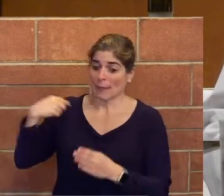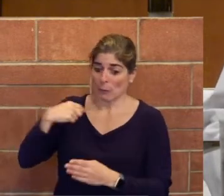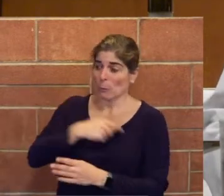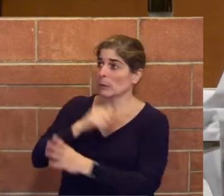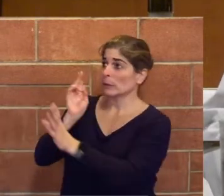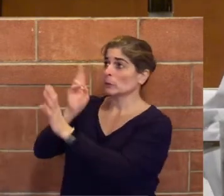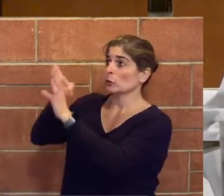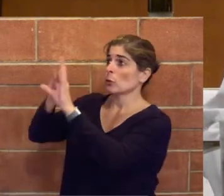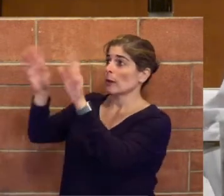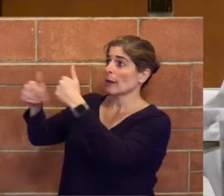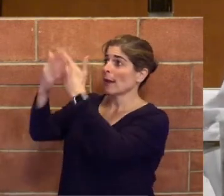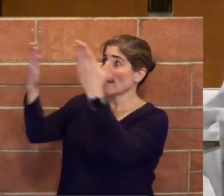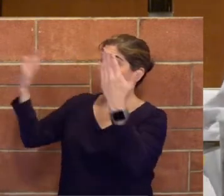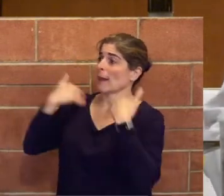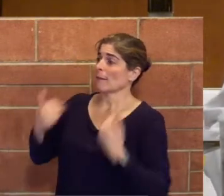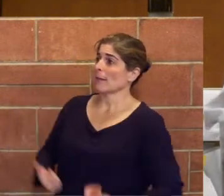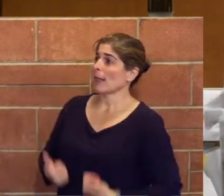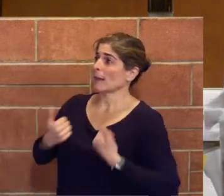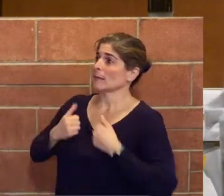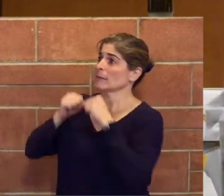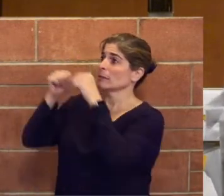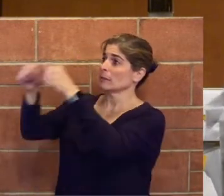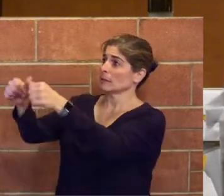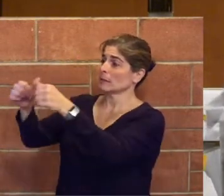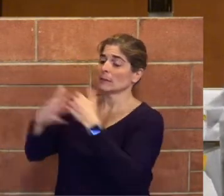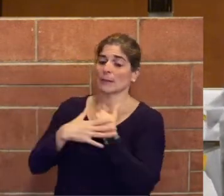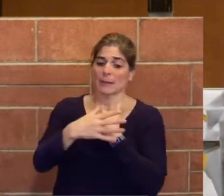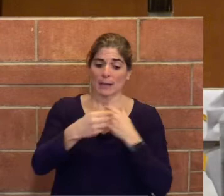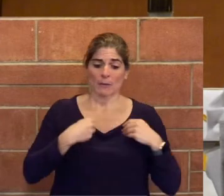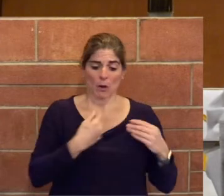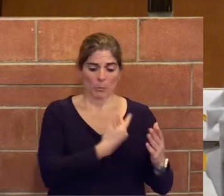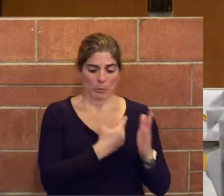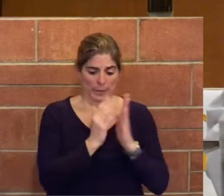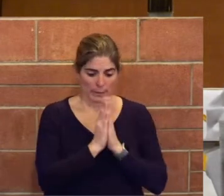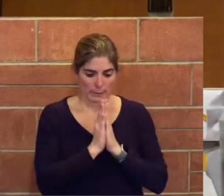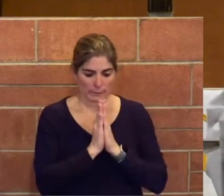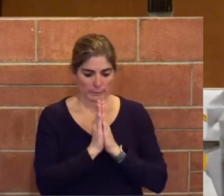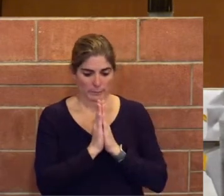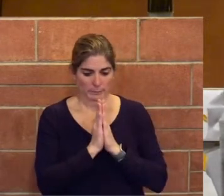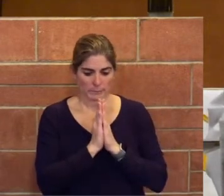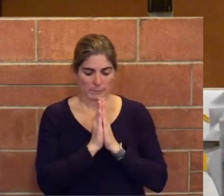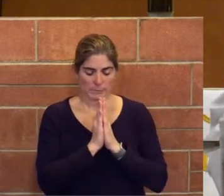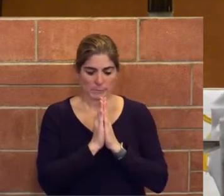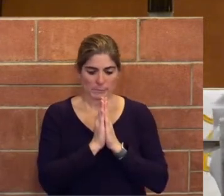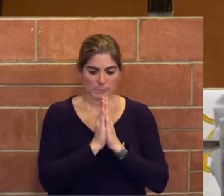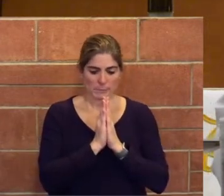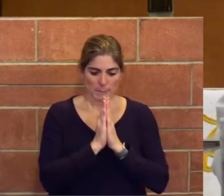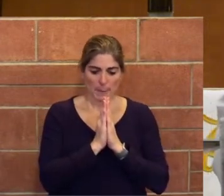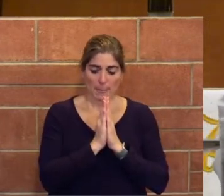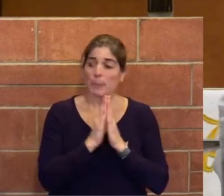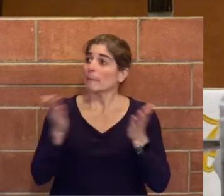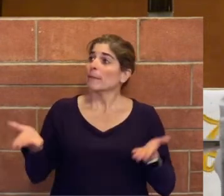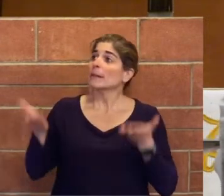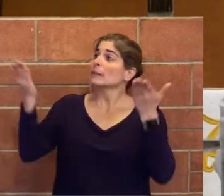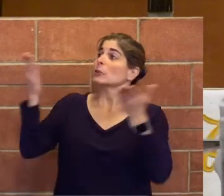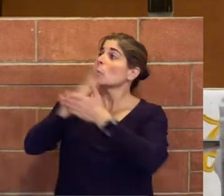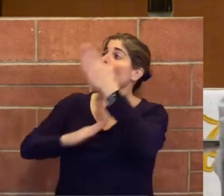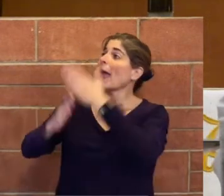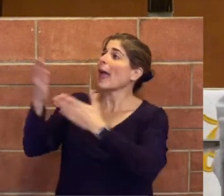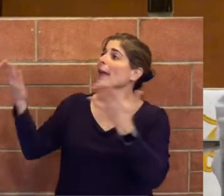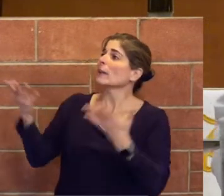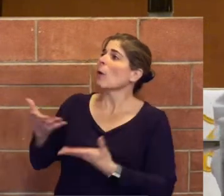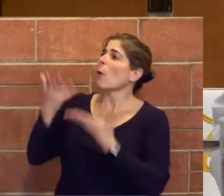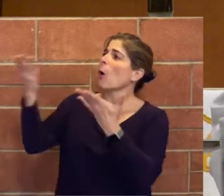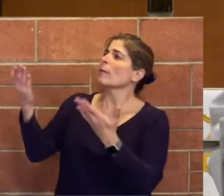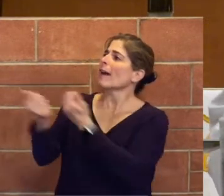same eternal table. God of new life, hear our prayer. Into your hands, O God,